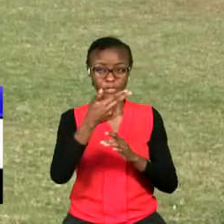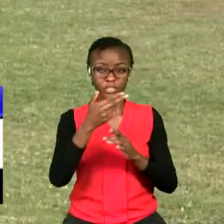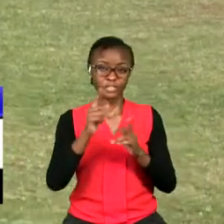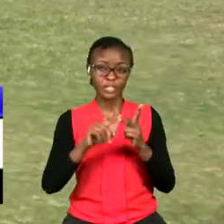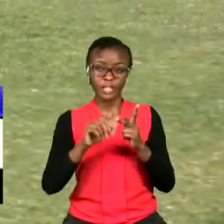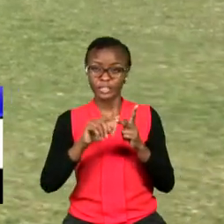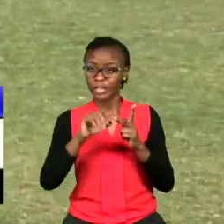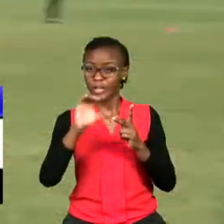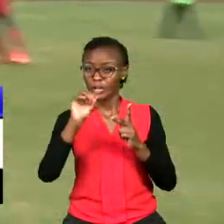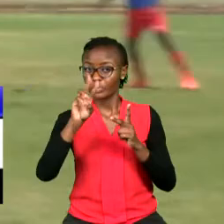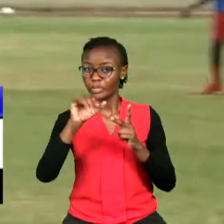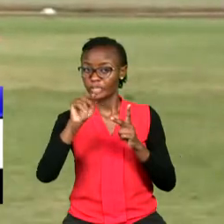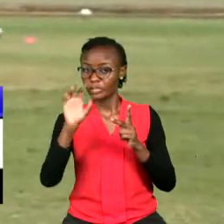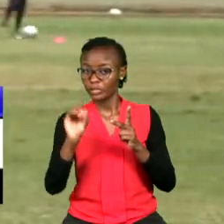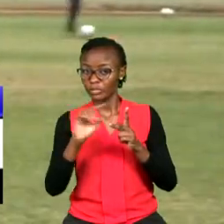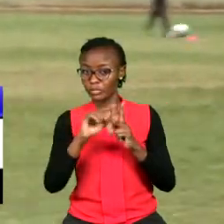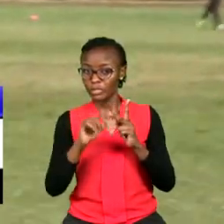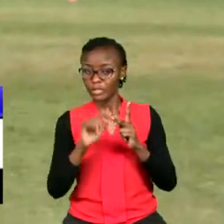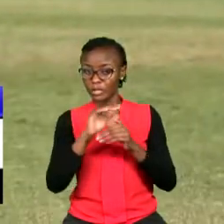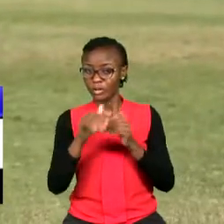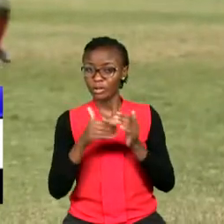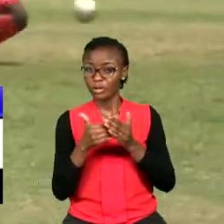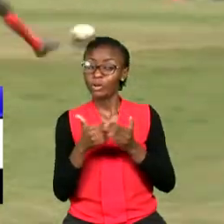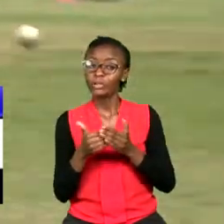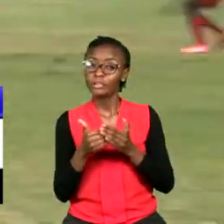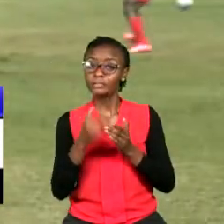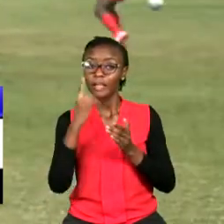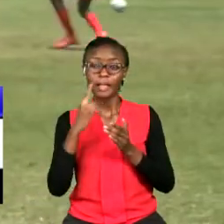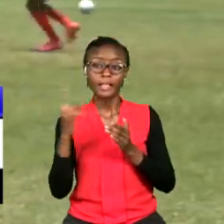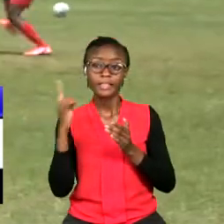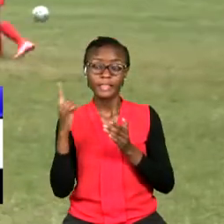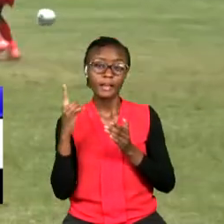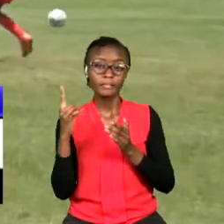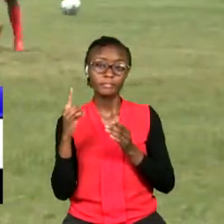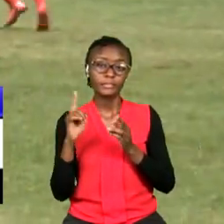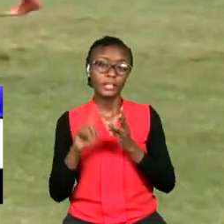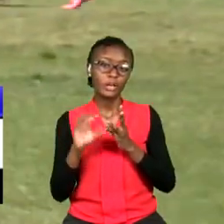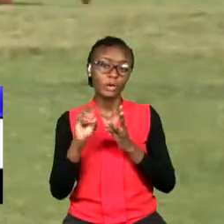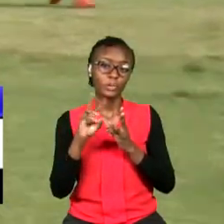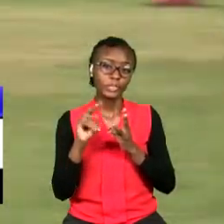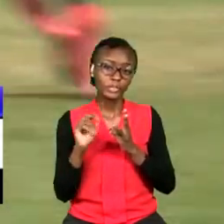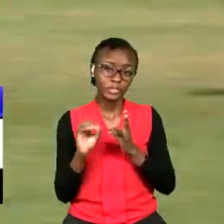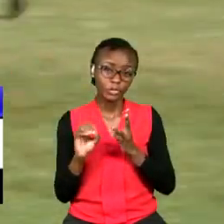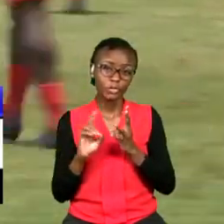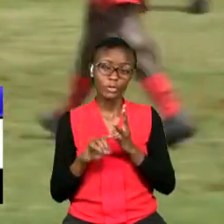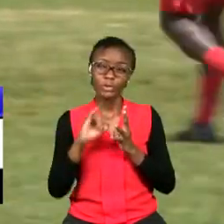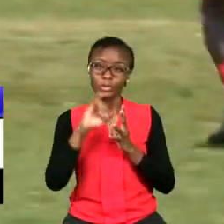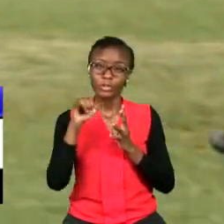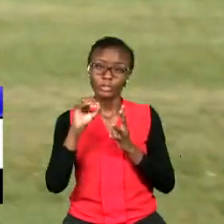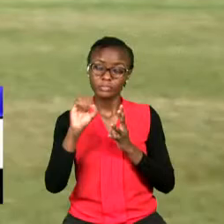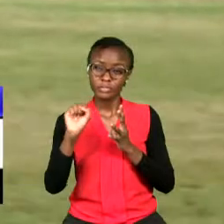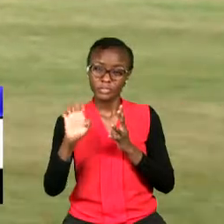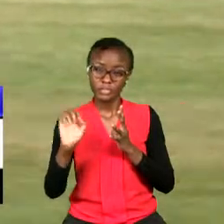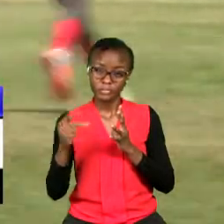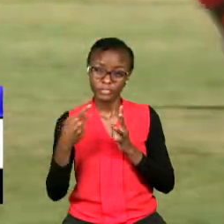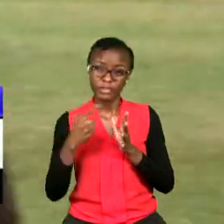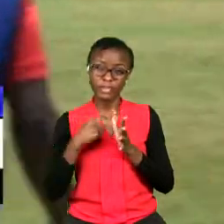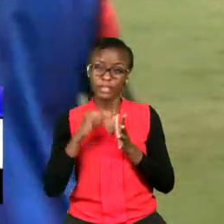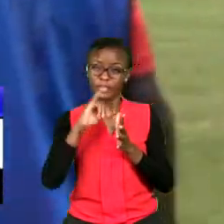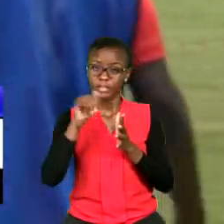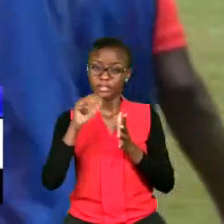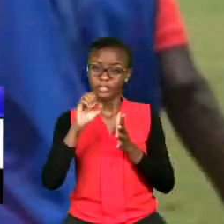Kalabawino have also made the cut in the department that consists of Eric Ouma, Joseph Okumu, Johnston